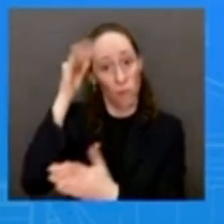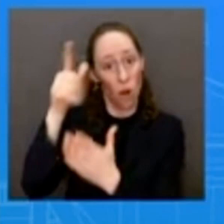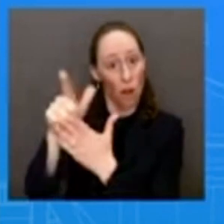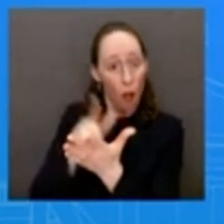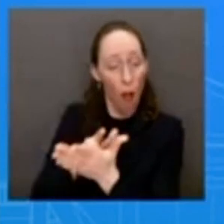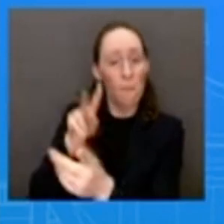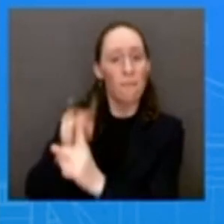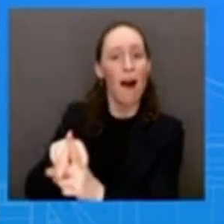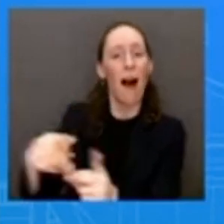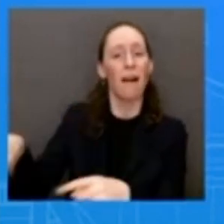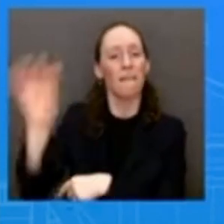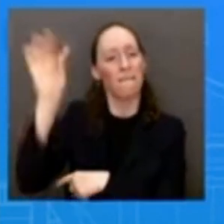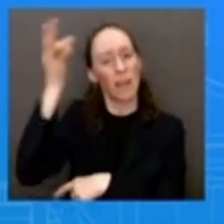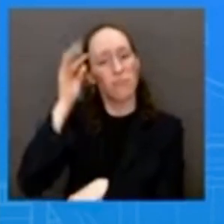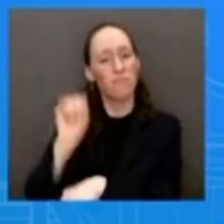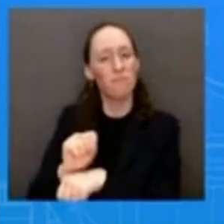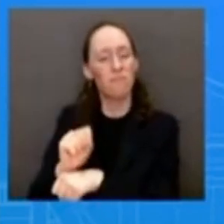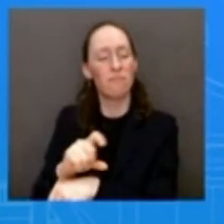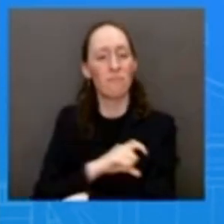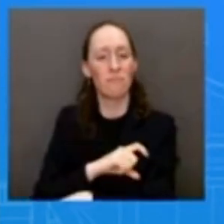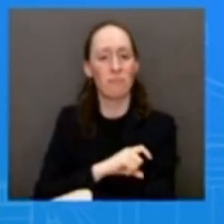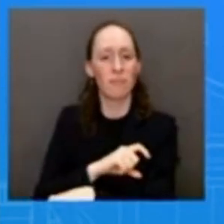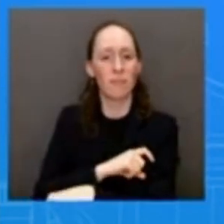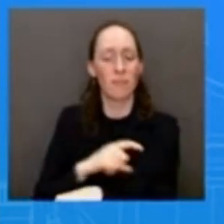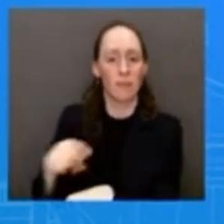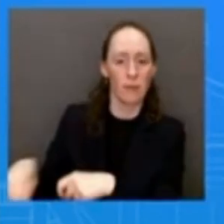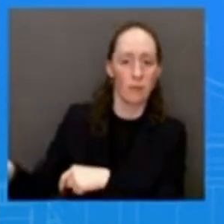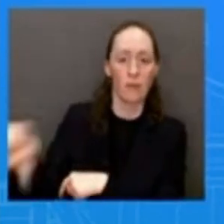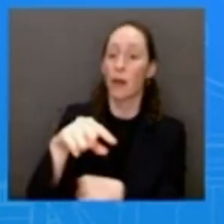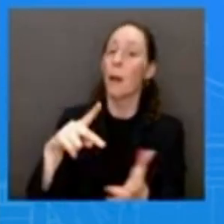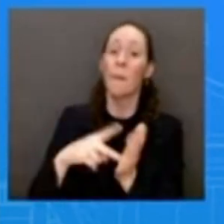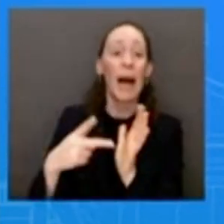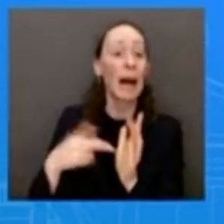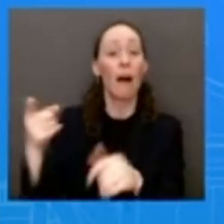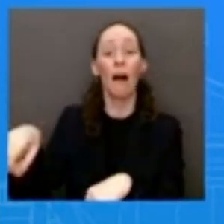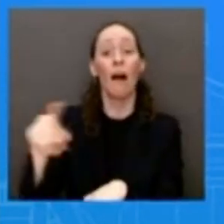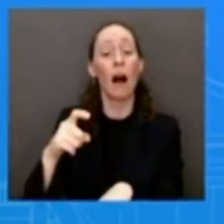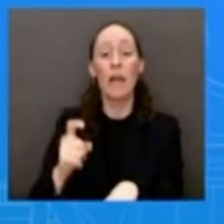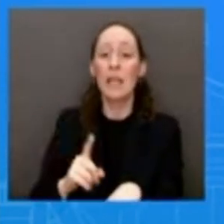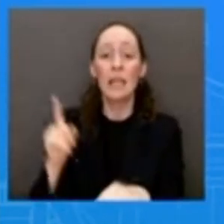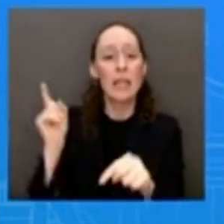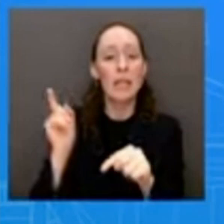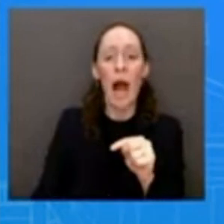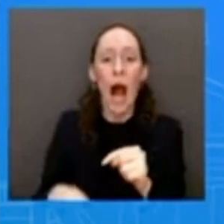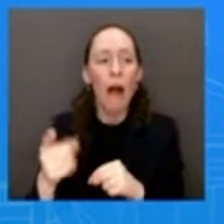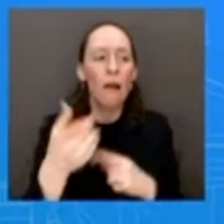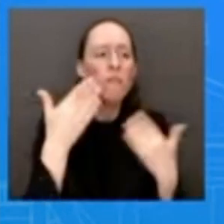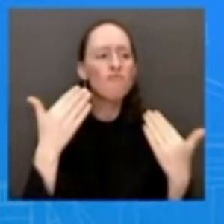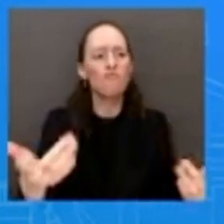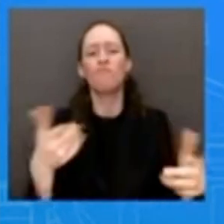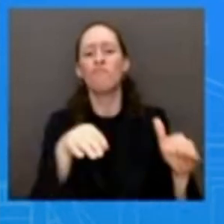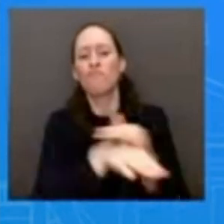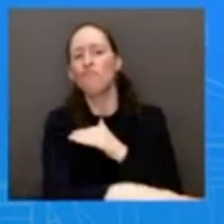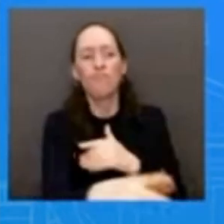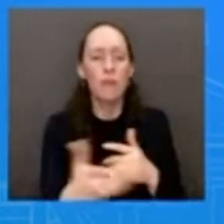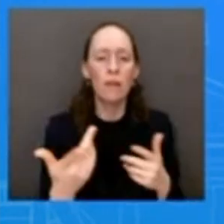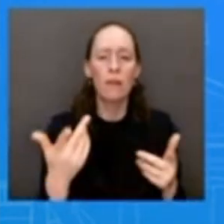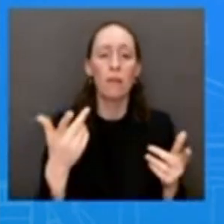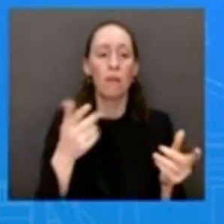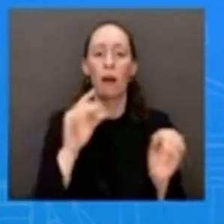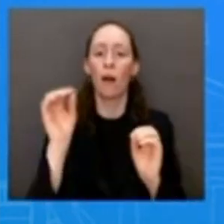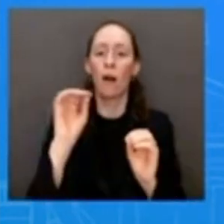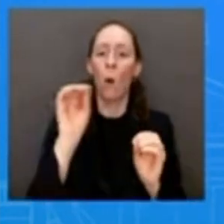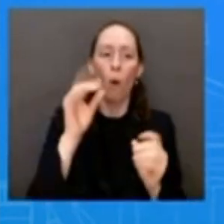and to greatly restrict the use of no-knock warrants, and has a host of provisions to incentivize those and other reforms at the state and local